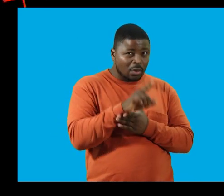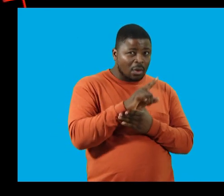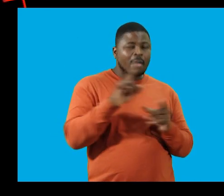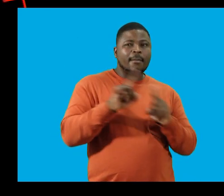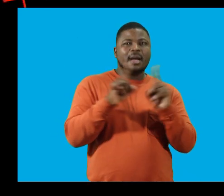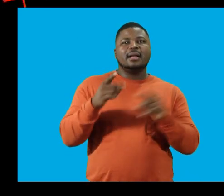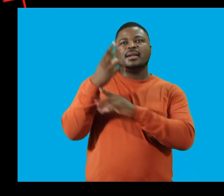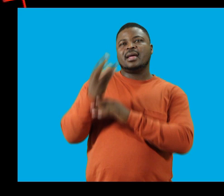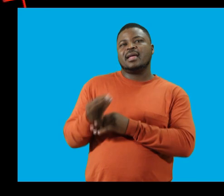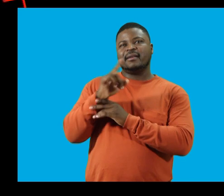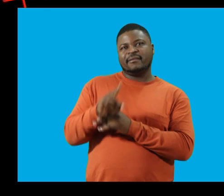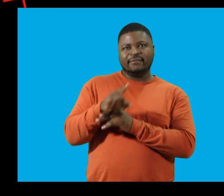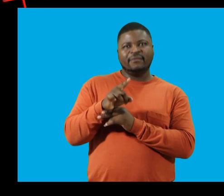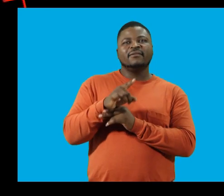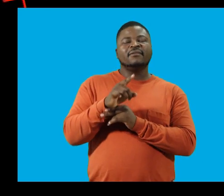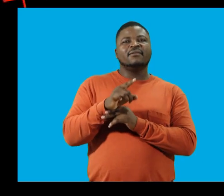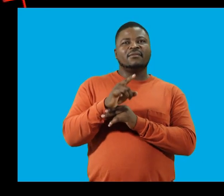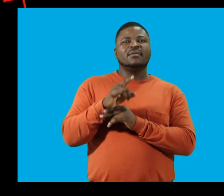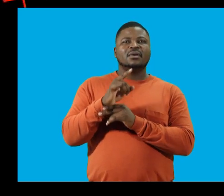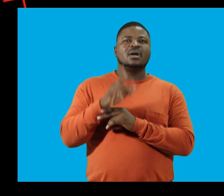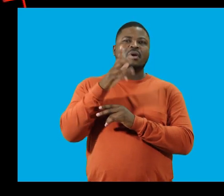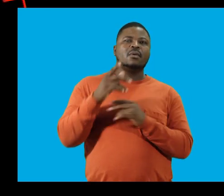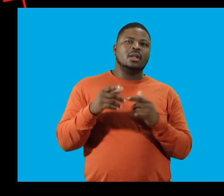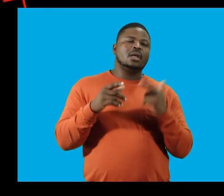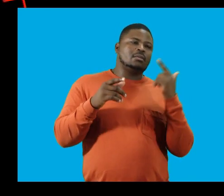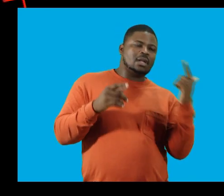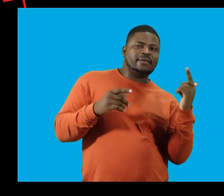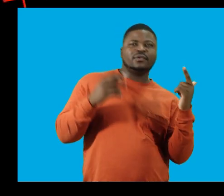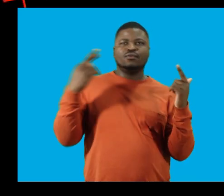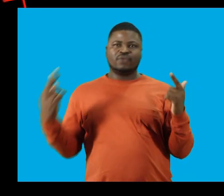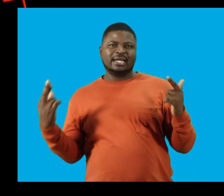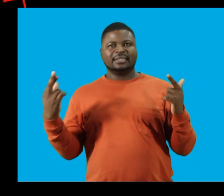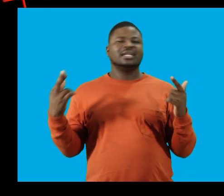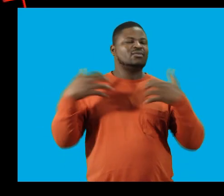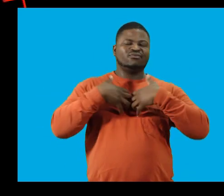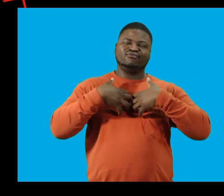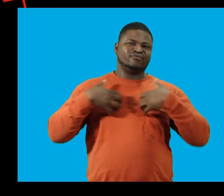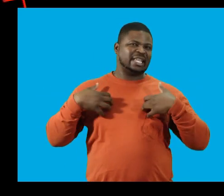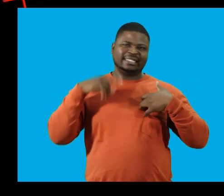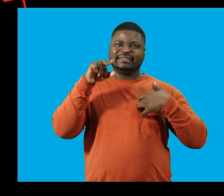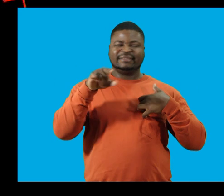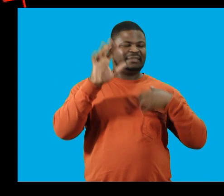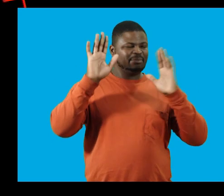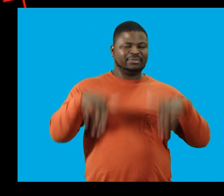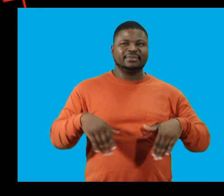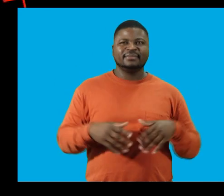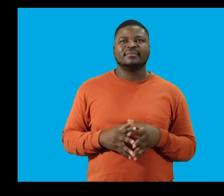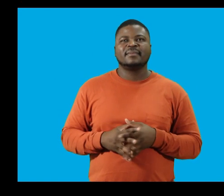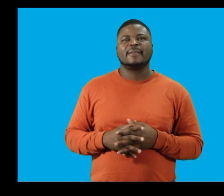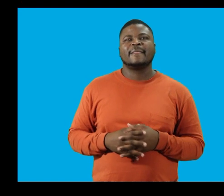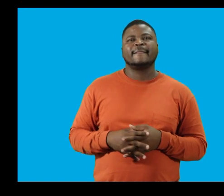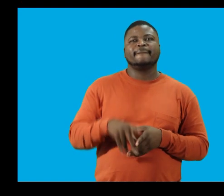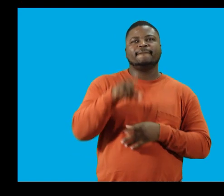be a variance of 2 units to the left and 2 units to the right, so don't be too stressed about